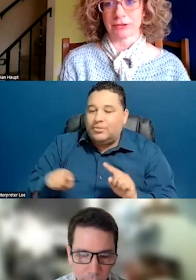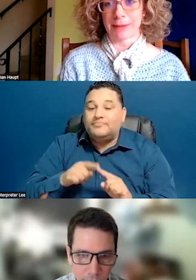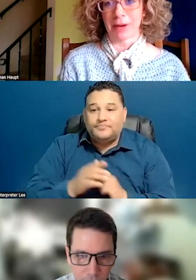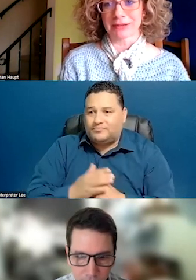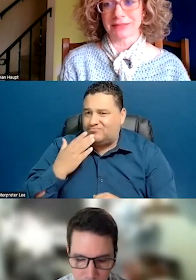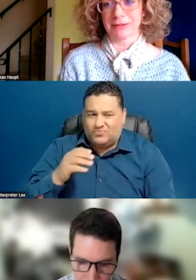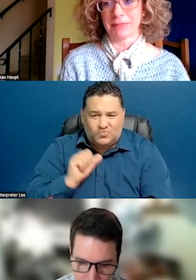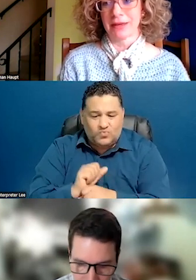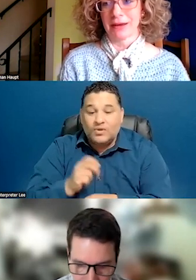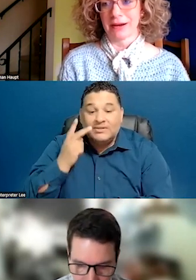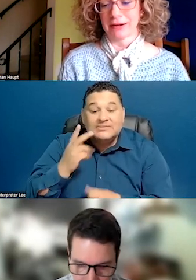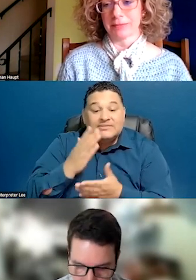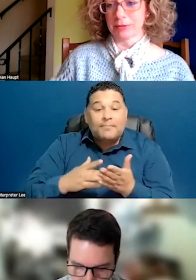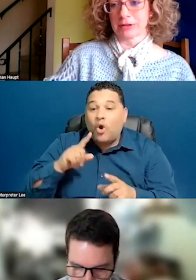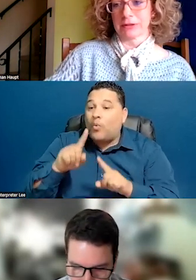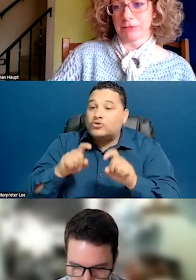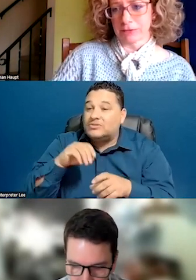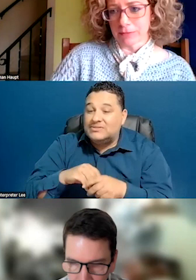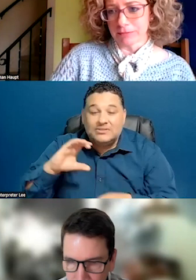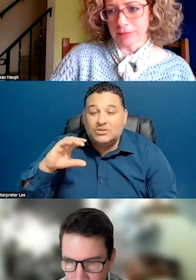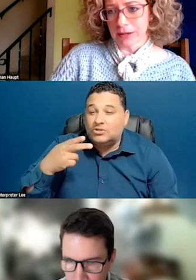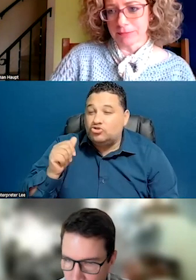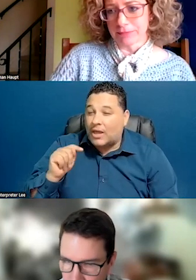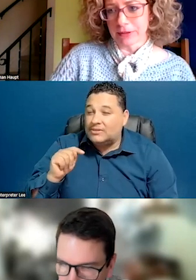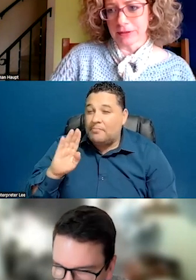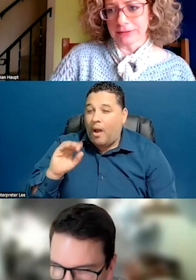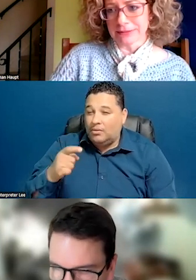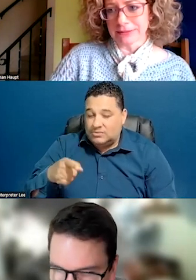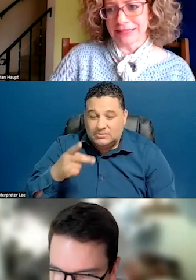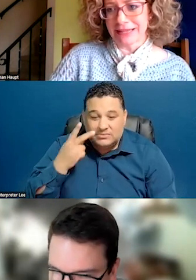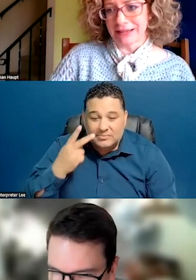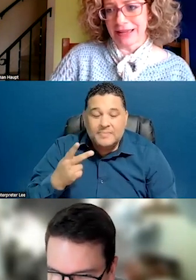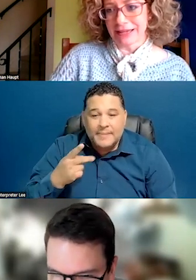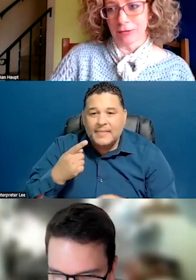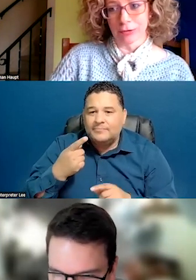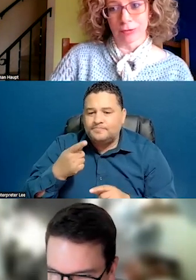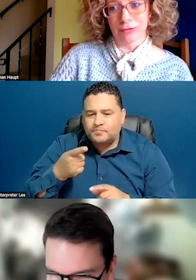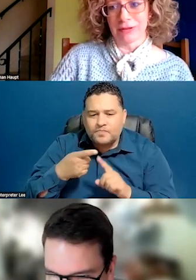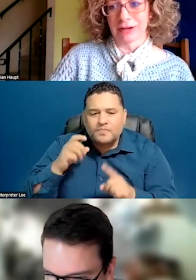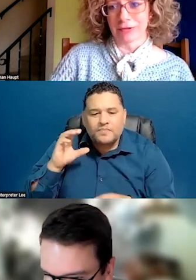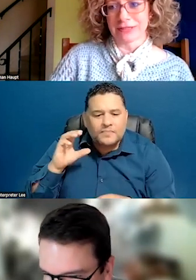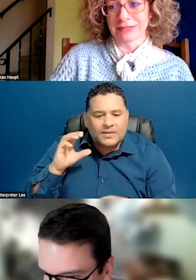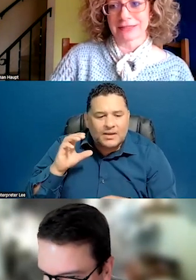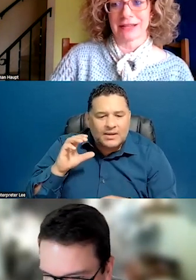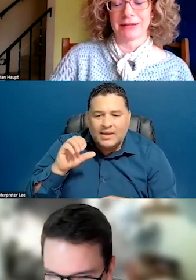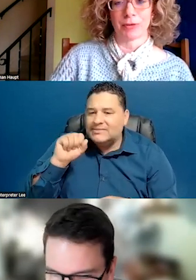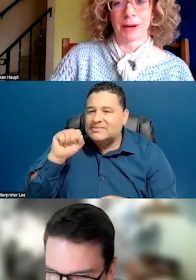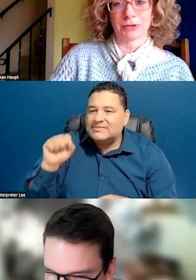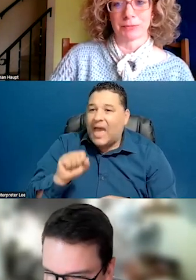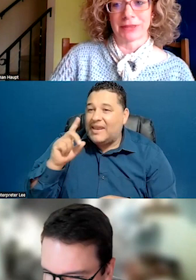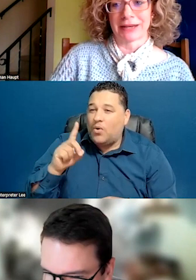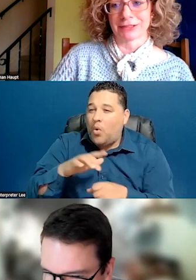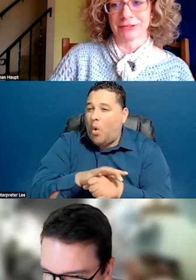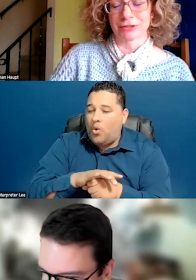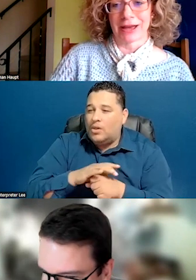in the chat box, Tim, particularly from San Diego local crisis text line, and perhaps